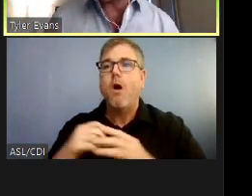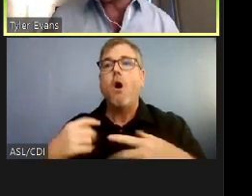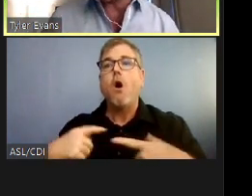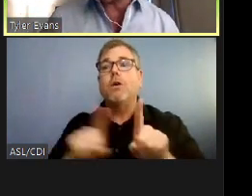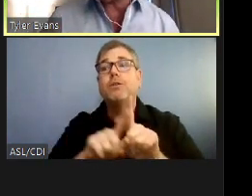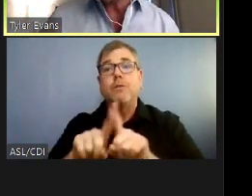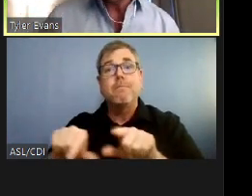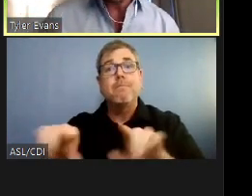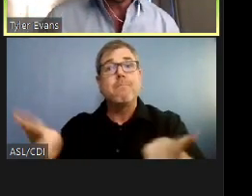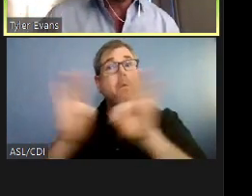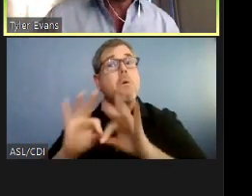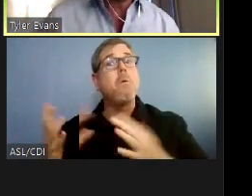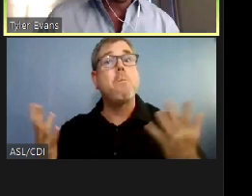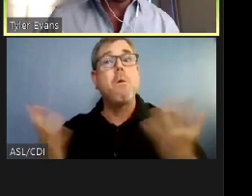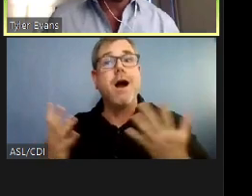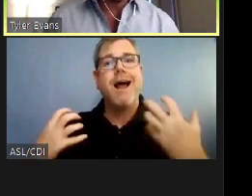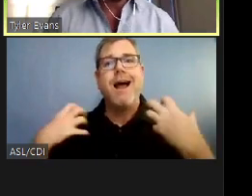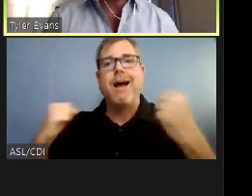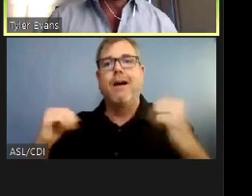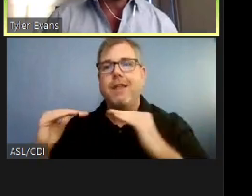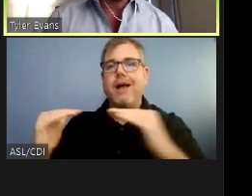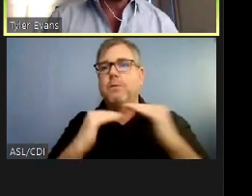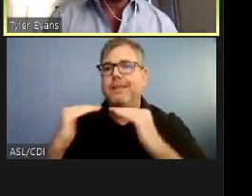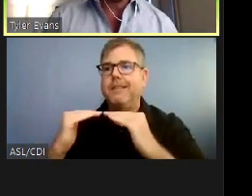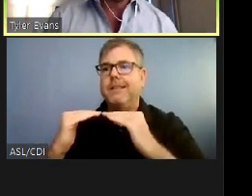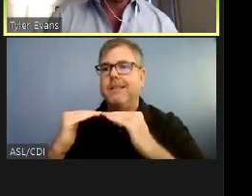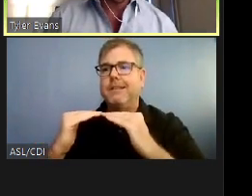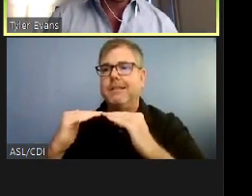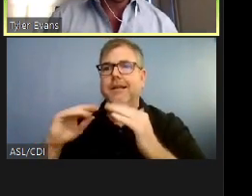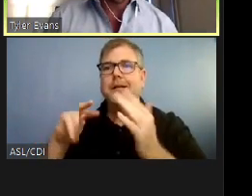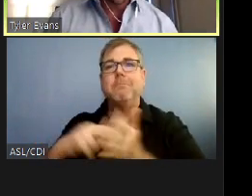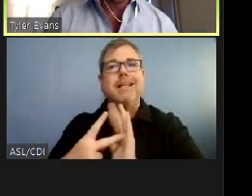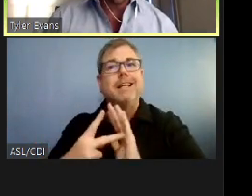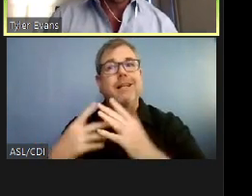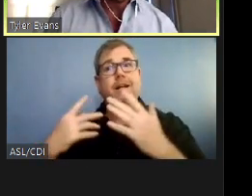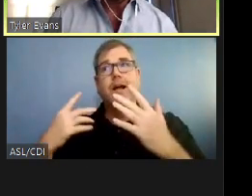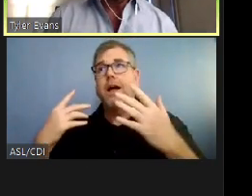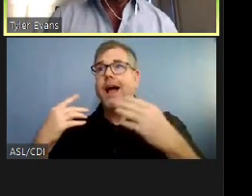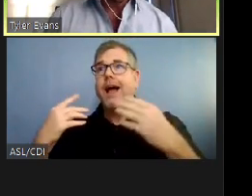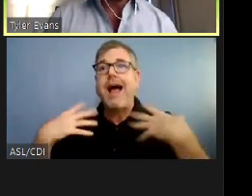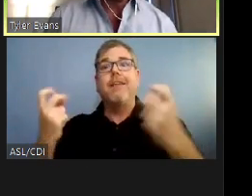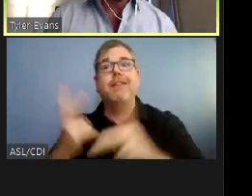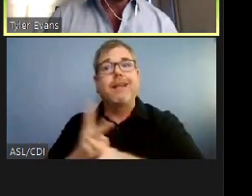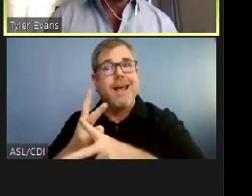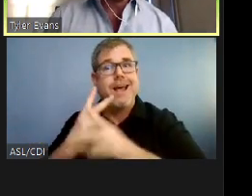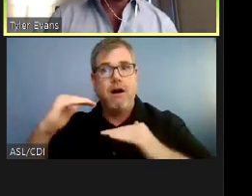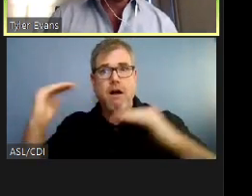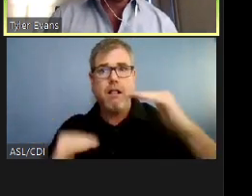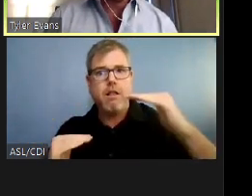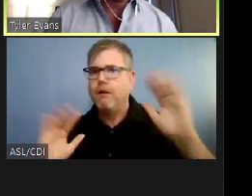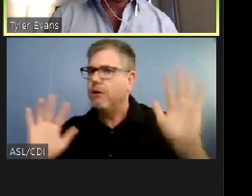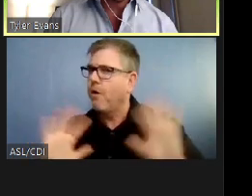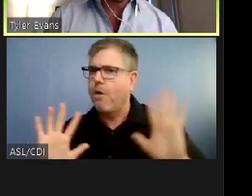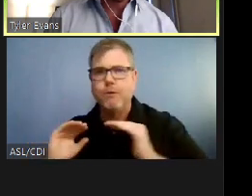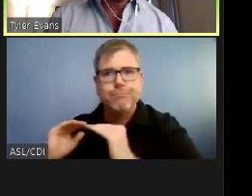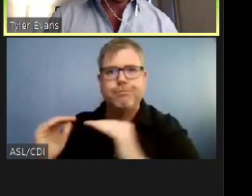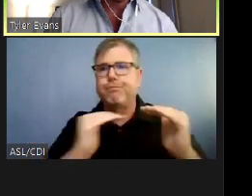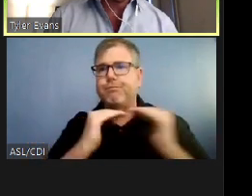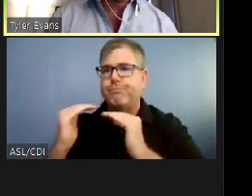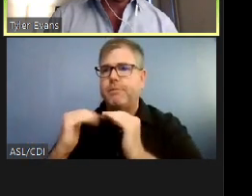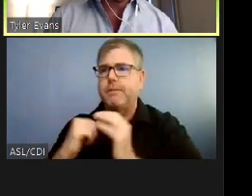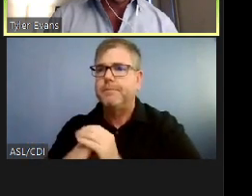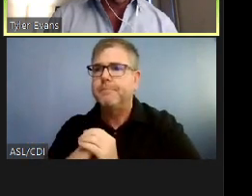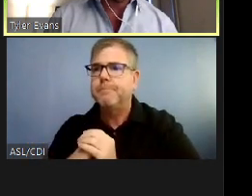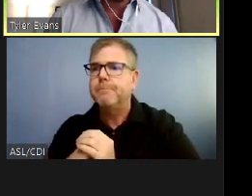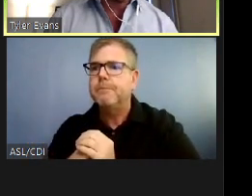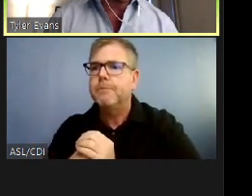level. And I know that, in Marin, this is something that we spend a lot of time thinking about it. And, we're going to spend a little bit more time